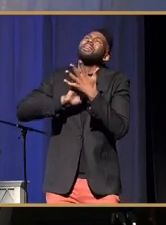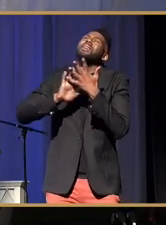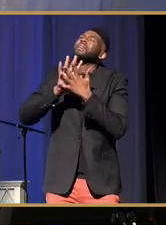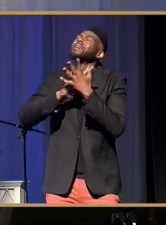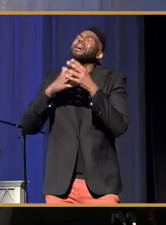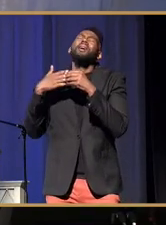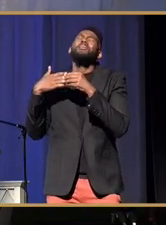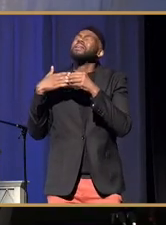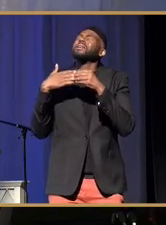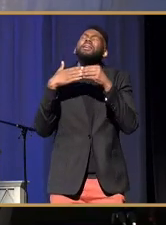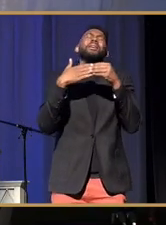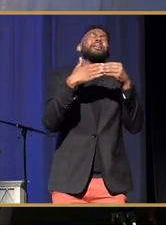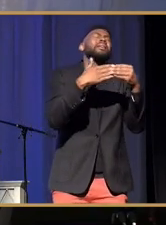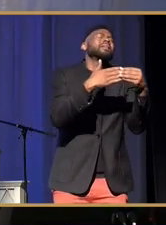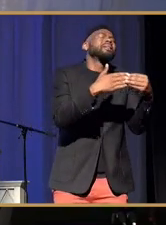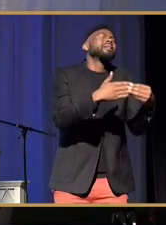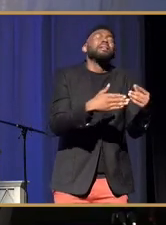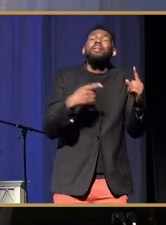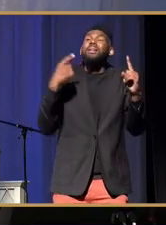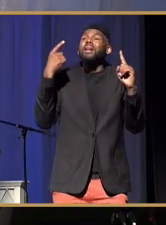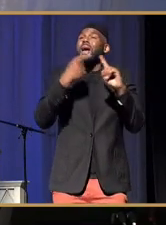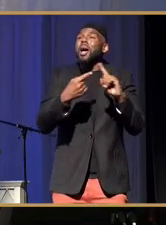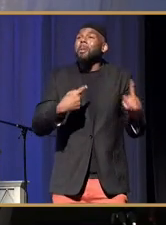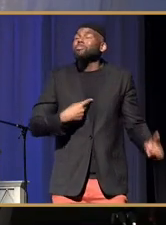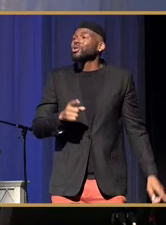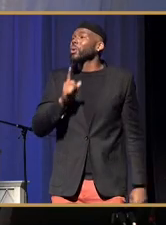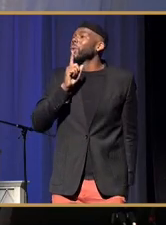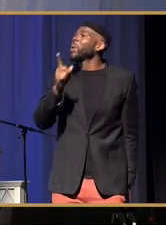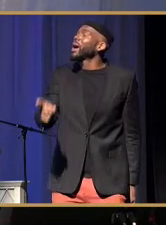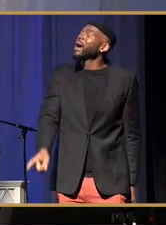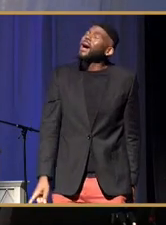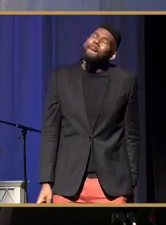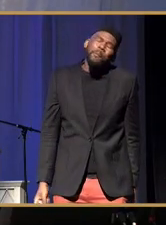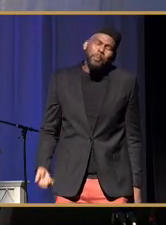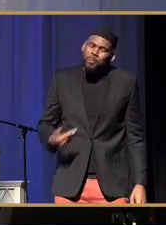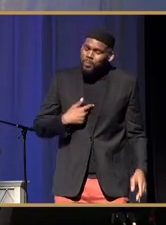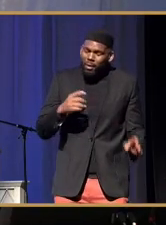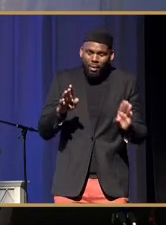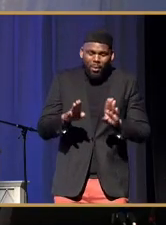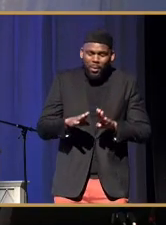cloudy. Guide me until I'm sure I